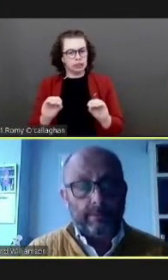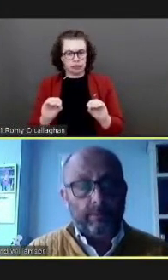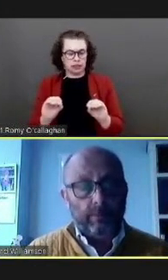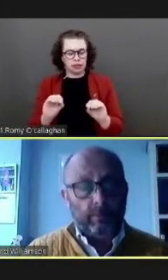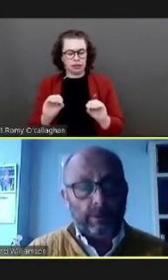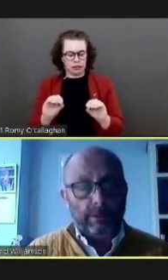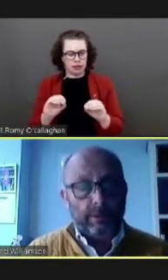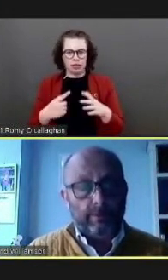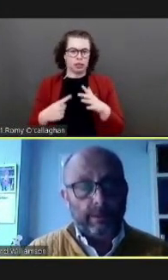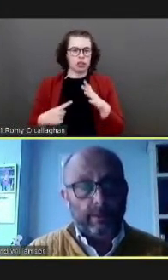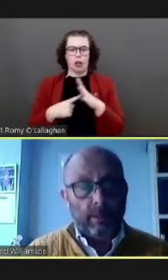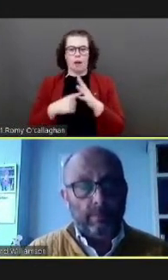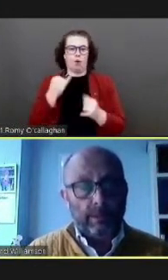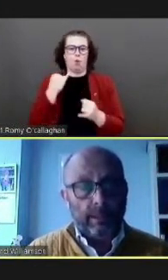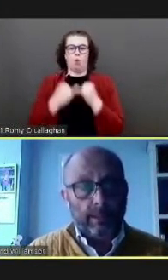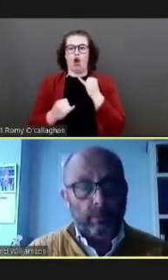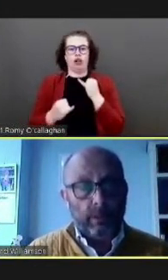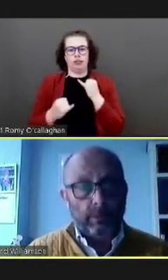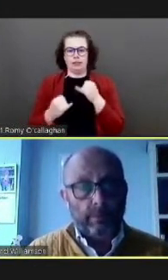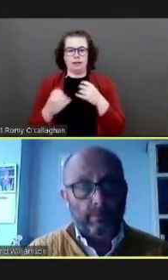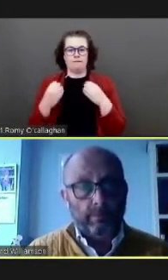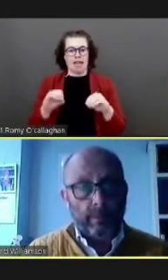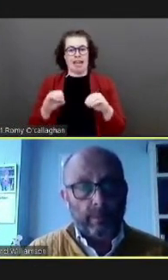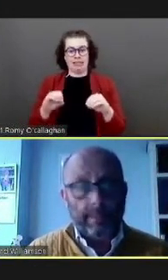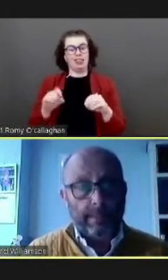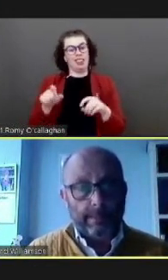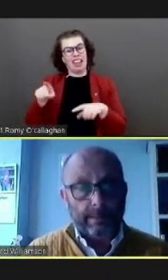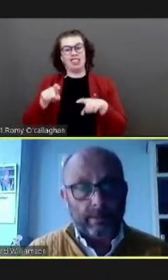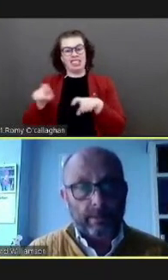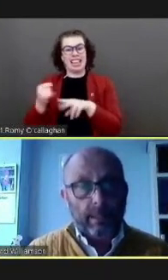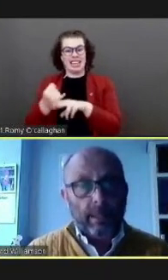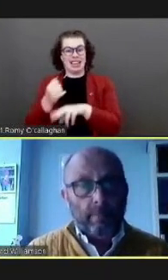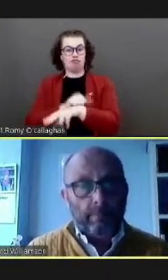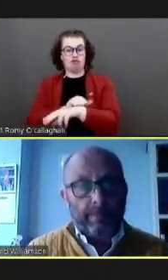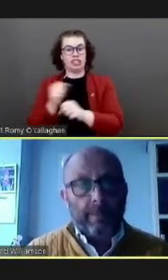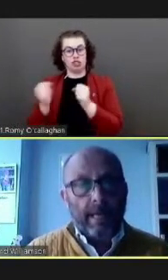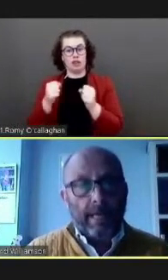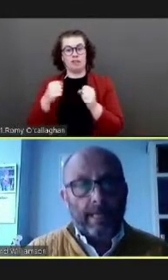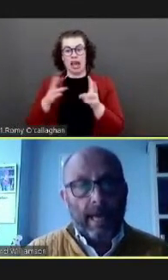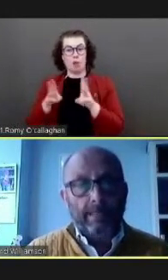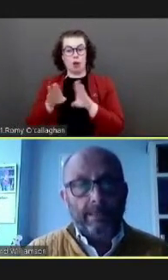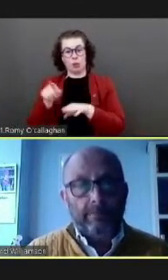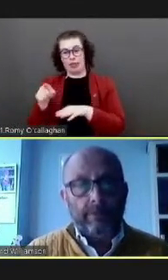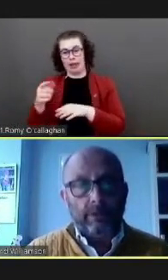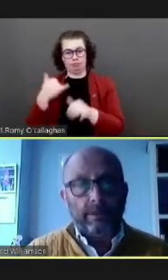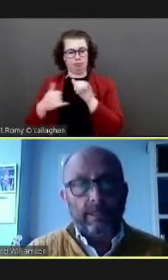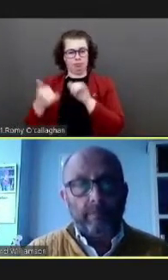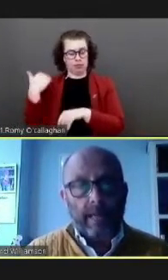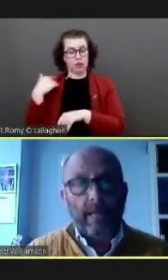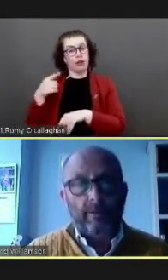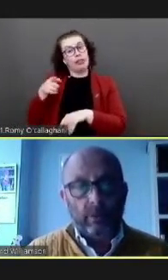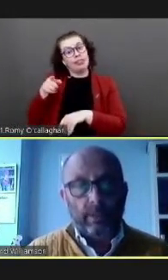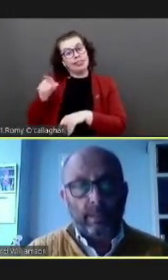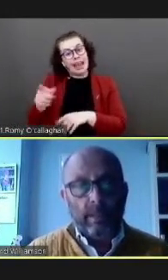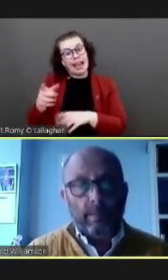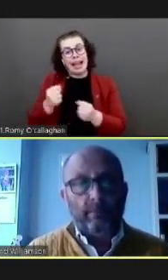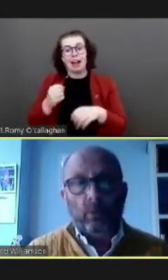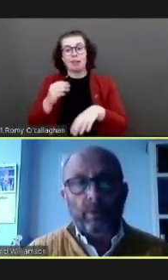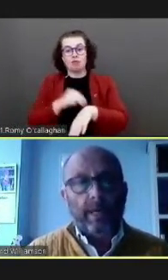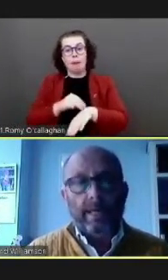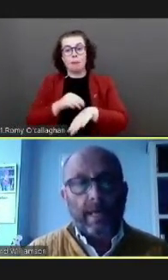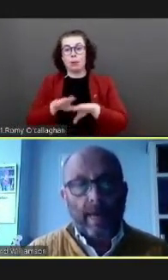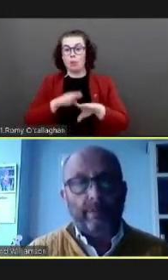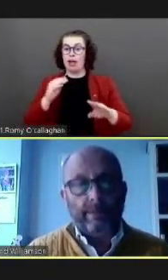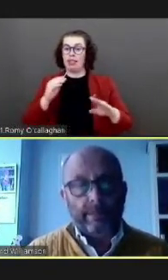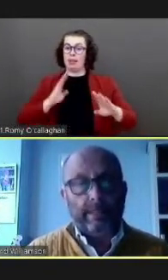within the system of the prison service at the moment. And I've worked with them many years ago, but they had difficulties behaviorally